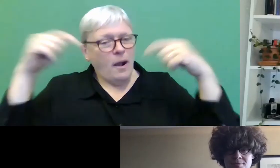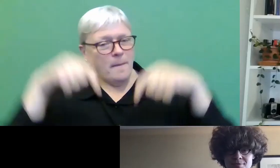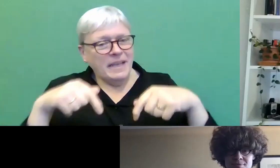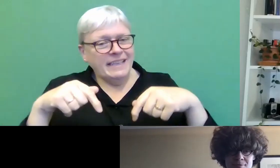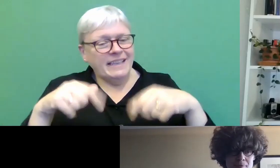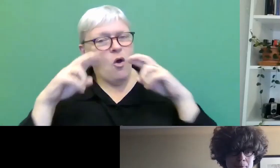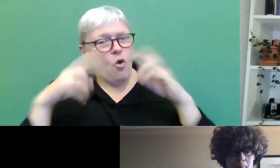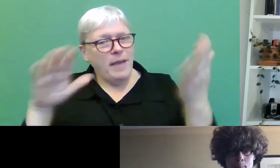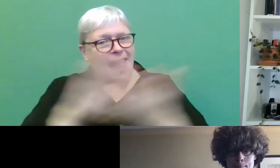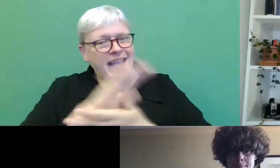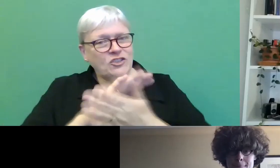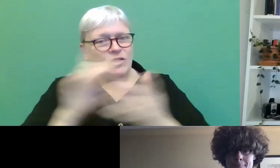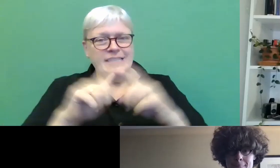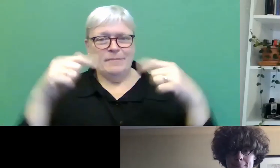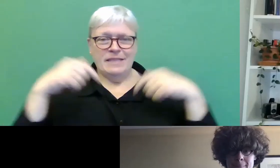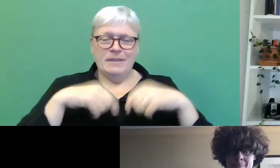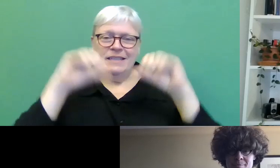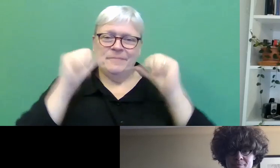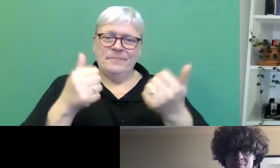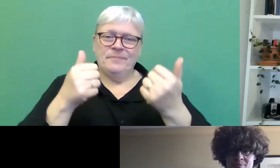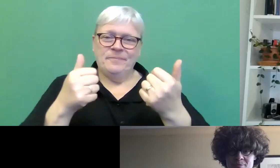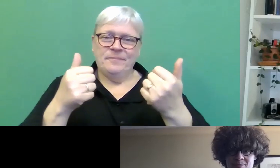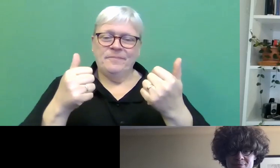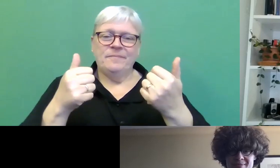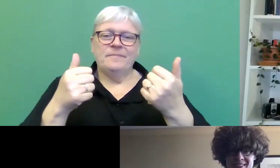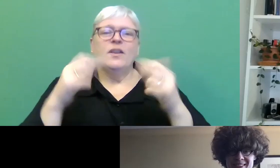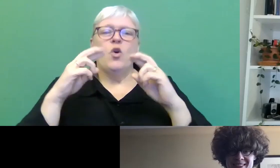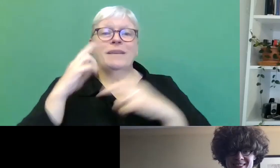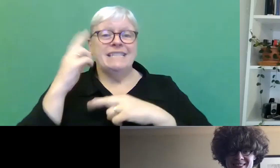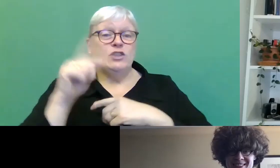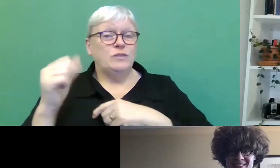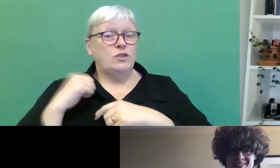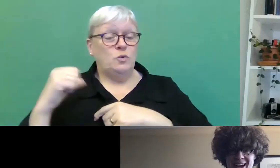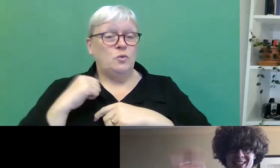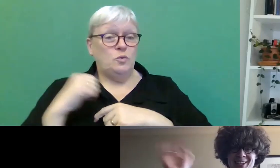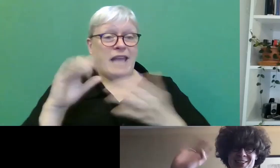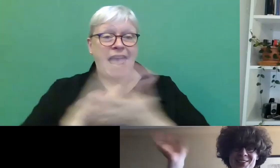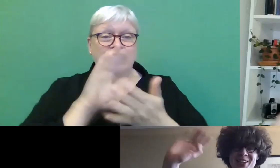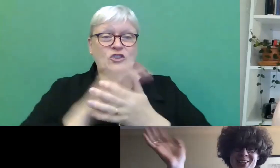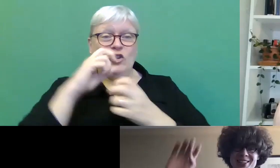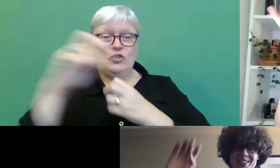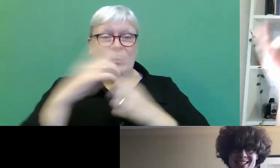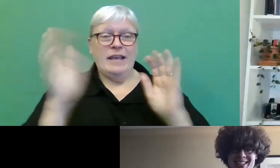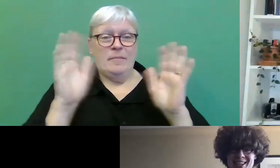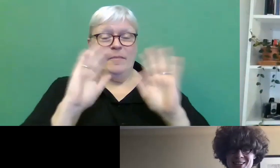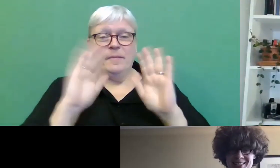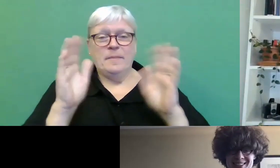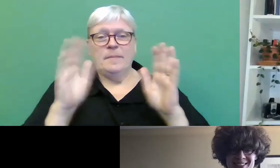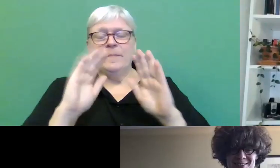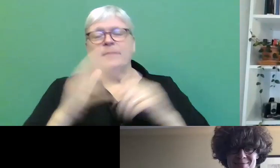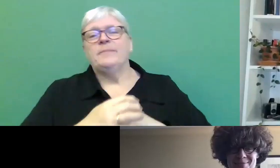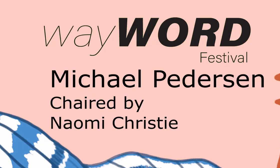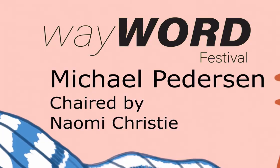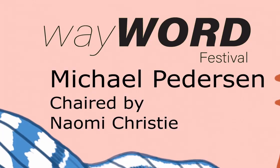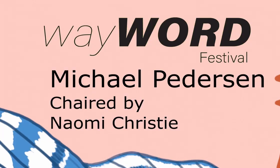you enjoyed it as much as I have. And yeah, hopefully see you soon. Michael, enjoy your trip. Thank you. Cheers, Bye, guys. everybody.